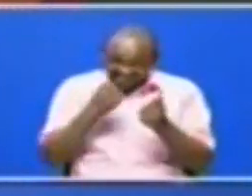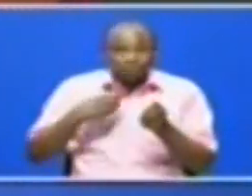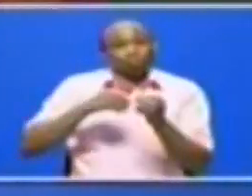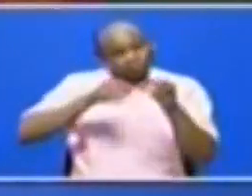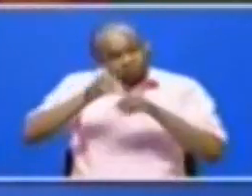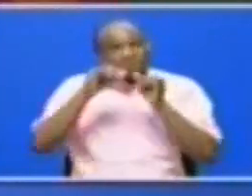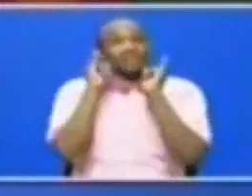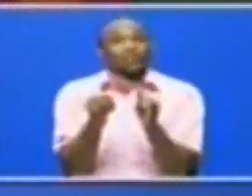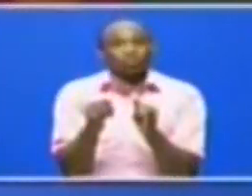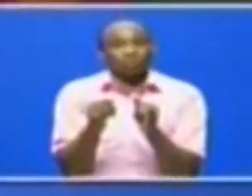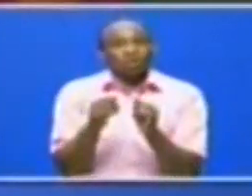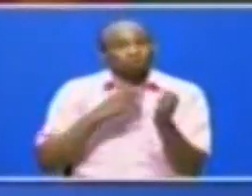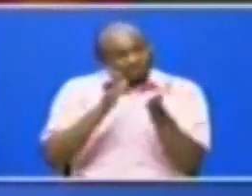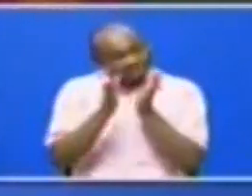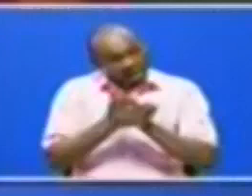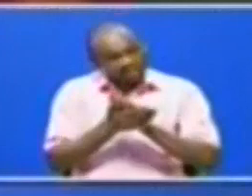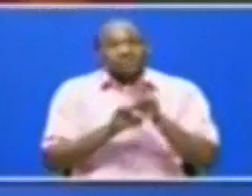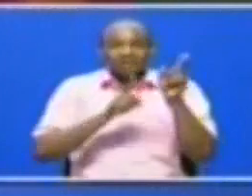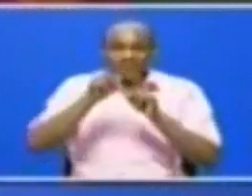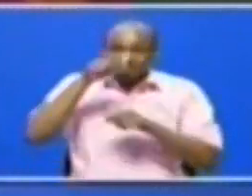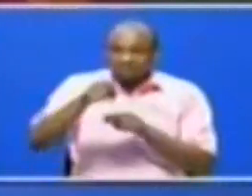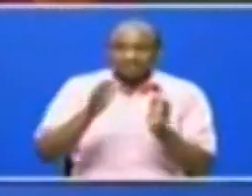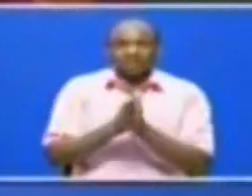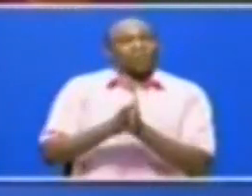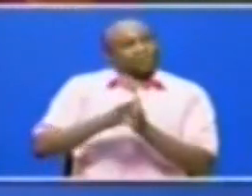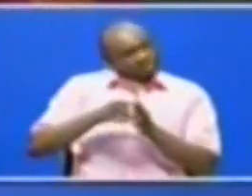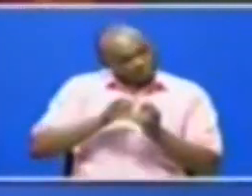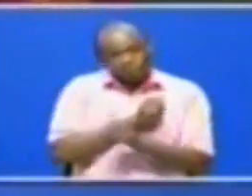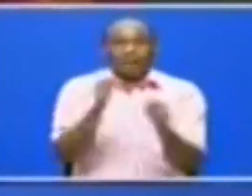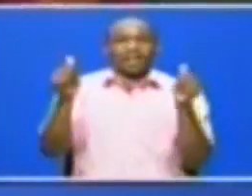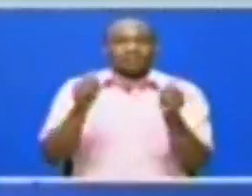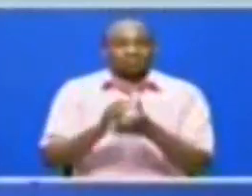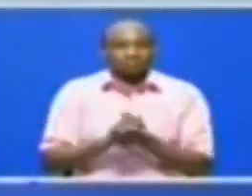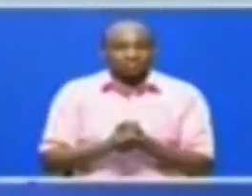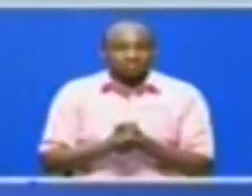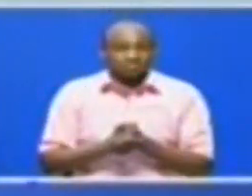recomposed to Safari ya Bamba Nirero. Yeah.